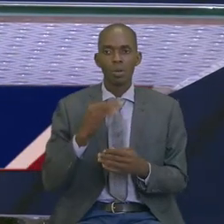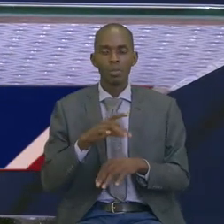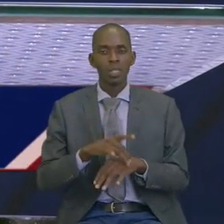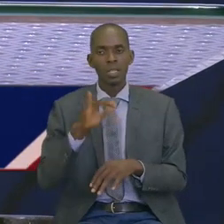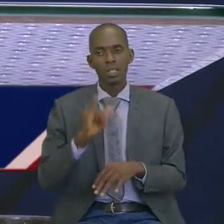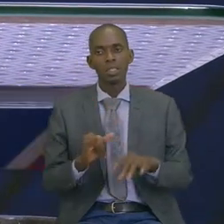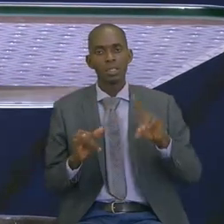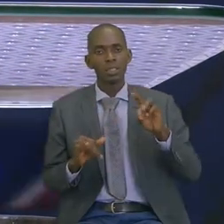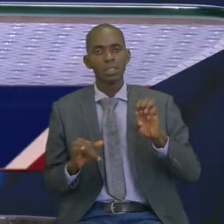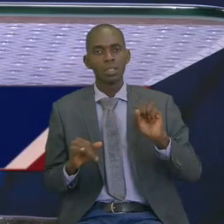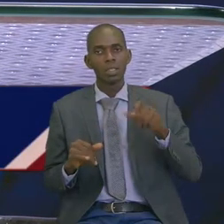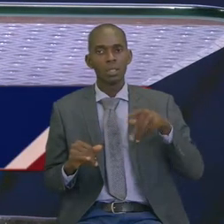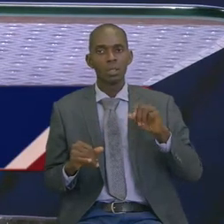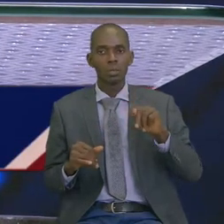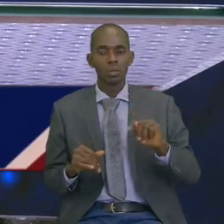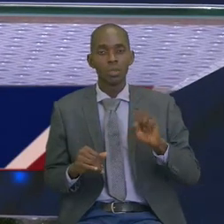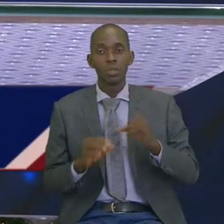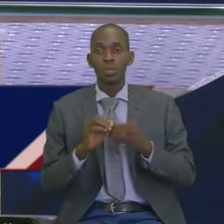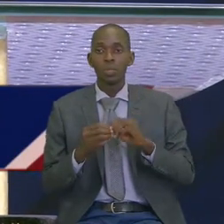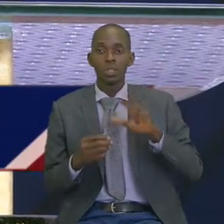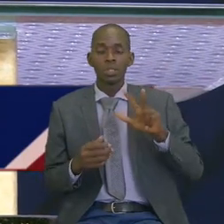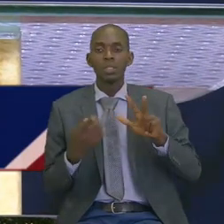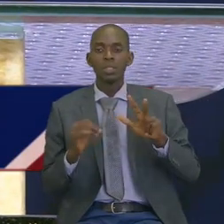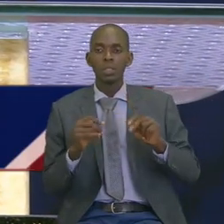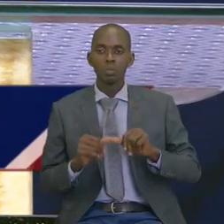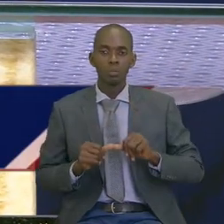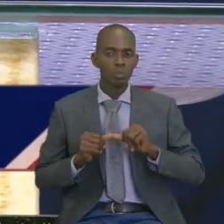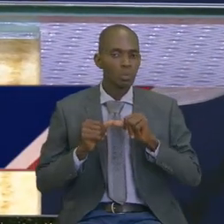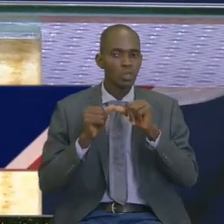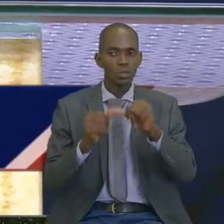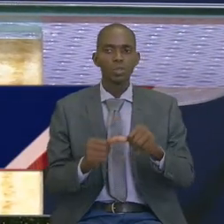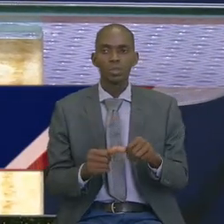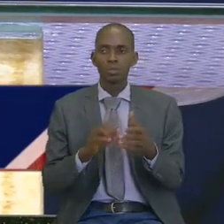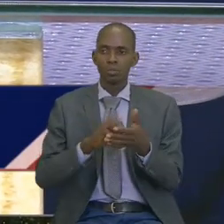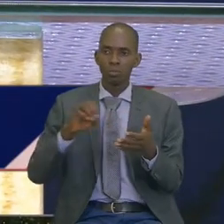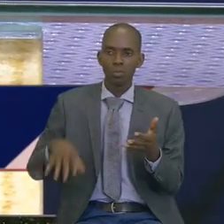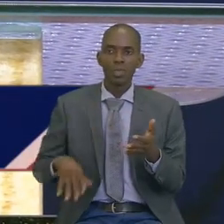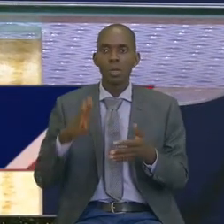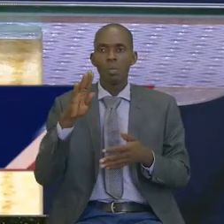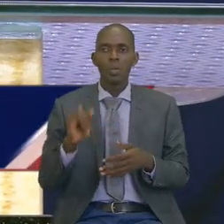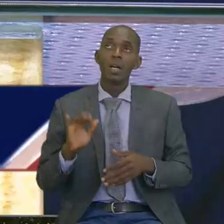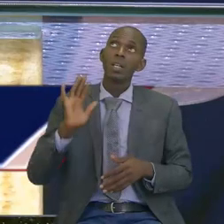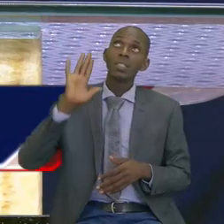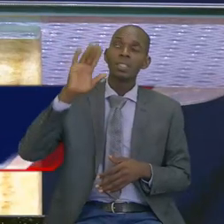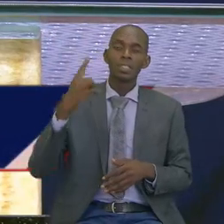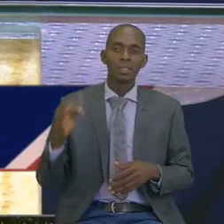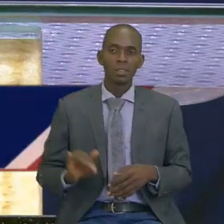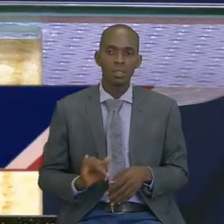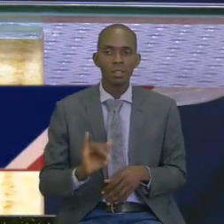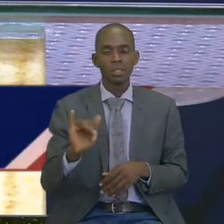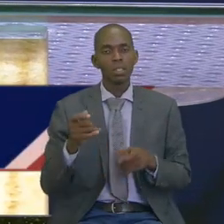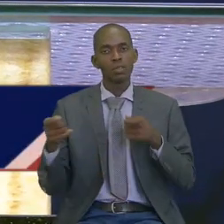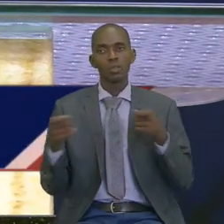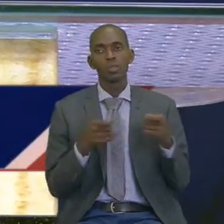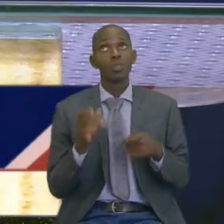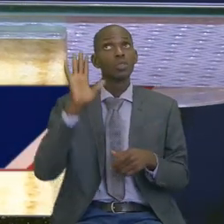the perpetual displacement by his eternal dominion. His throne will come,